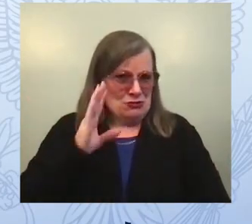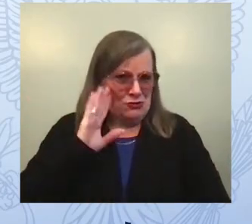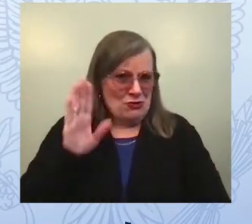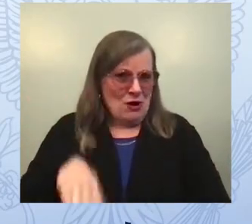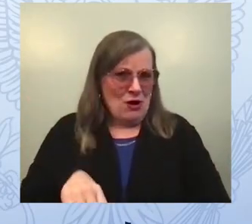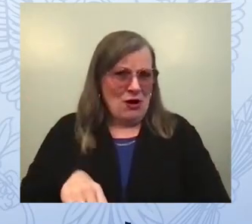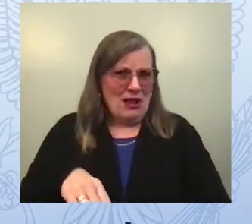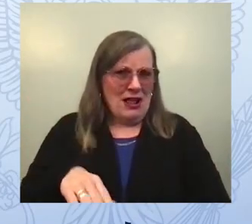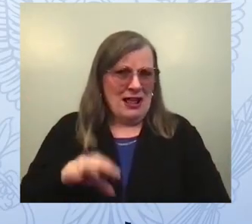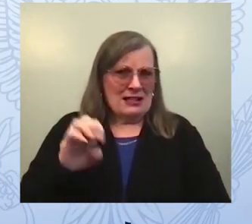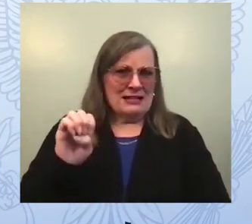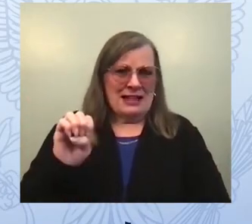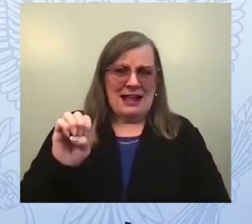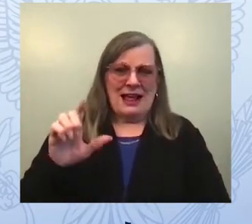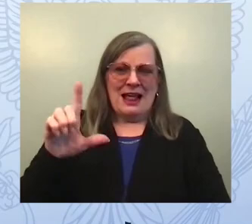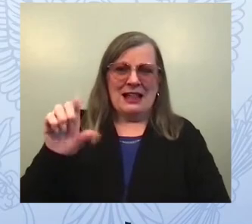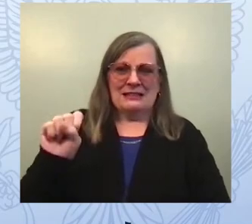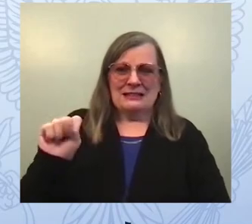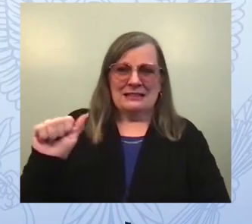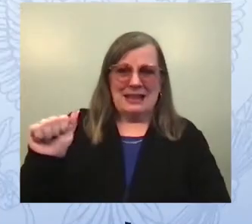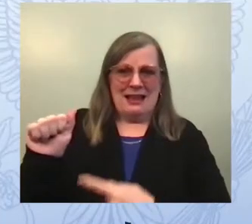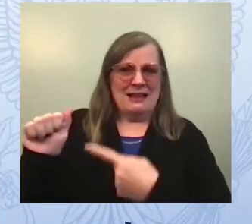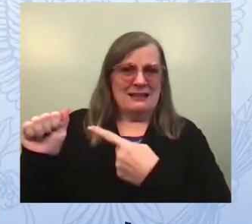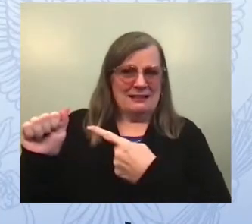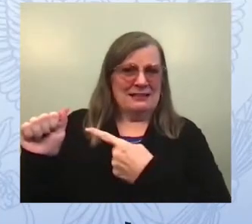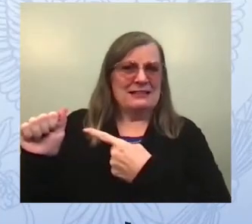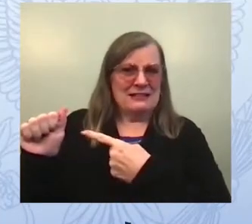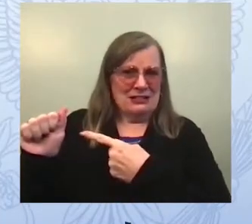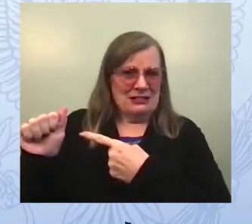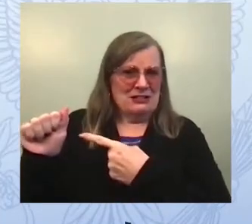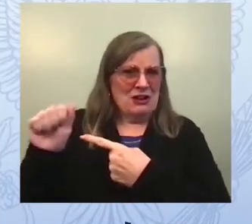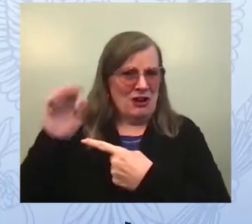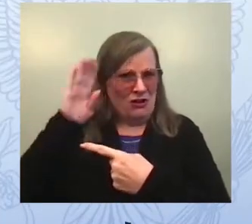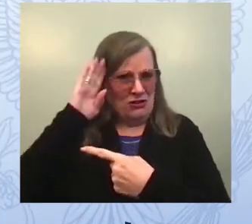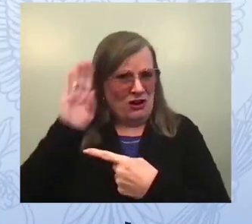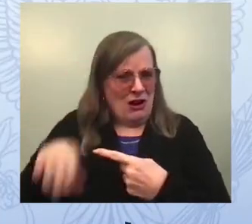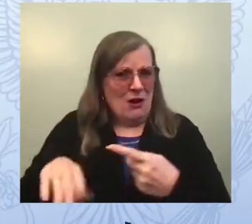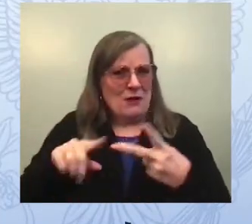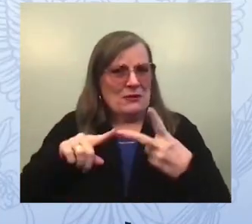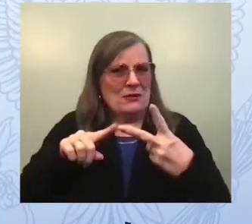Yes. Okay. Do you know Anna? And how about Olaf?